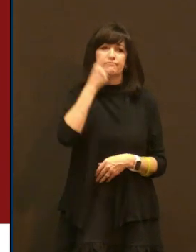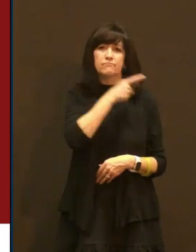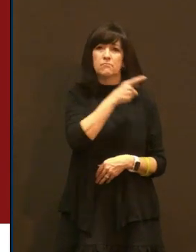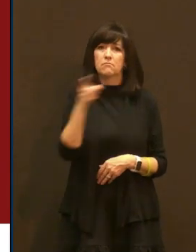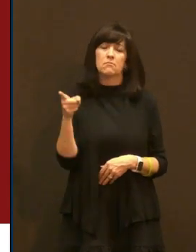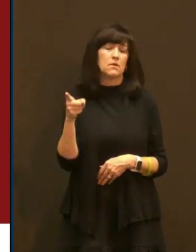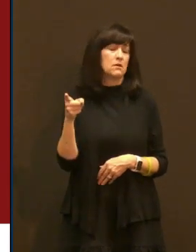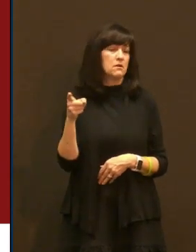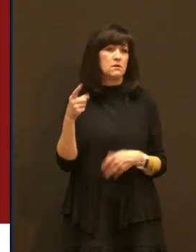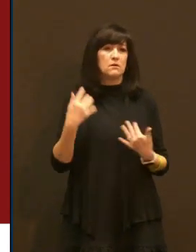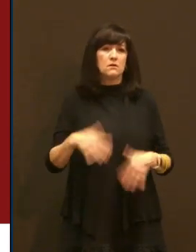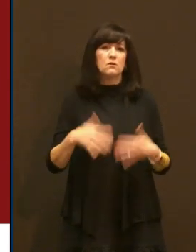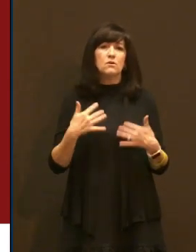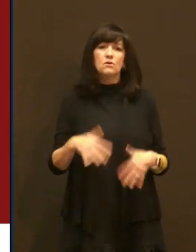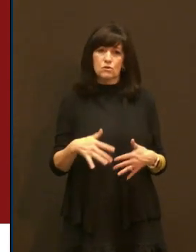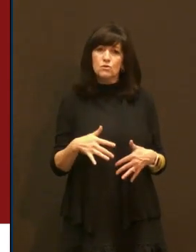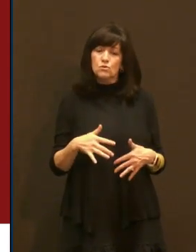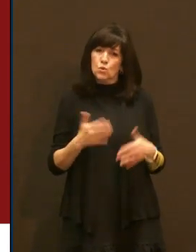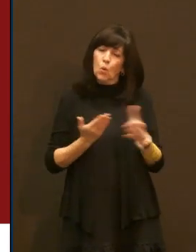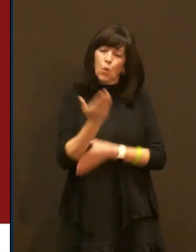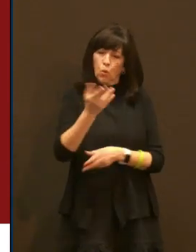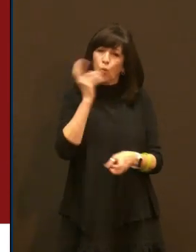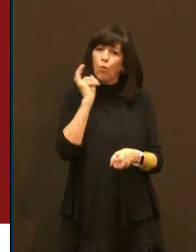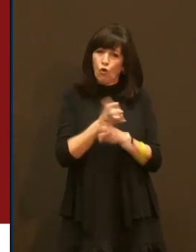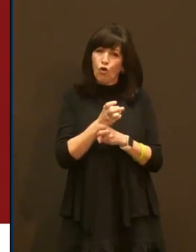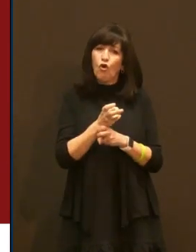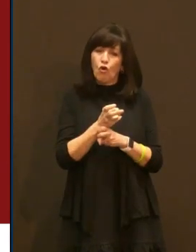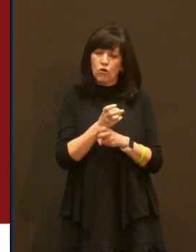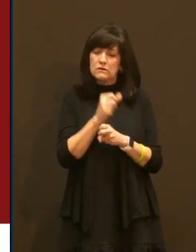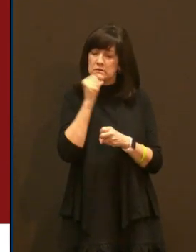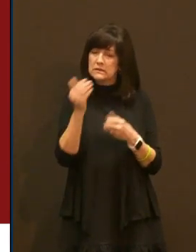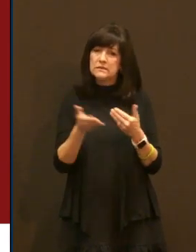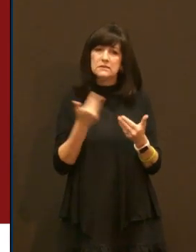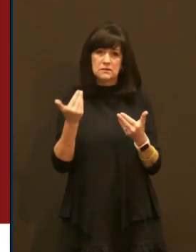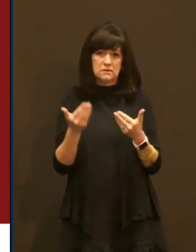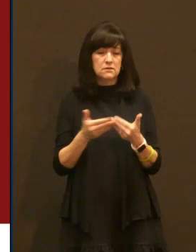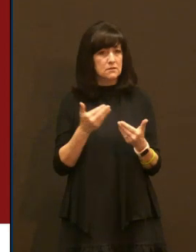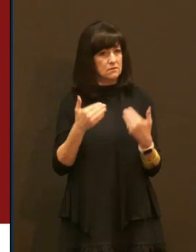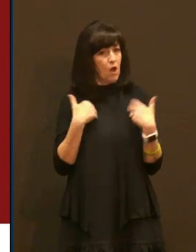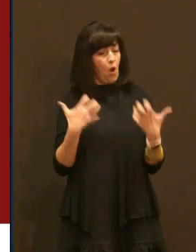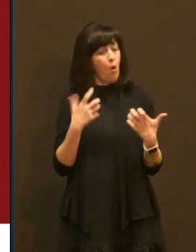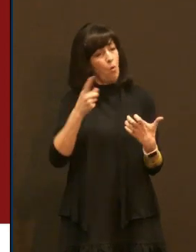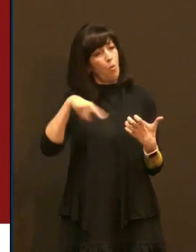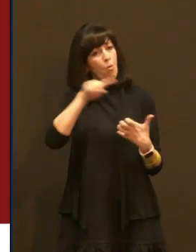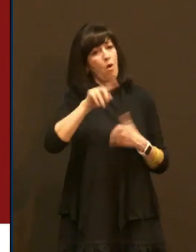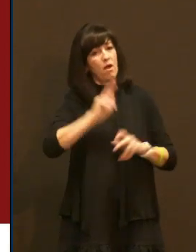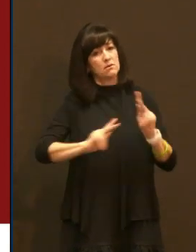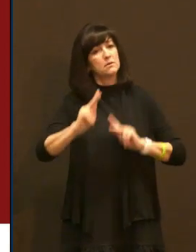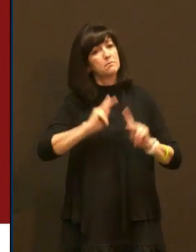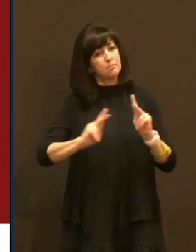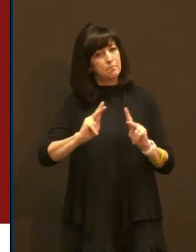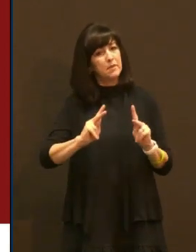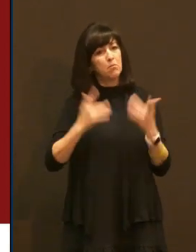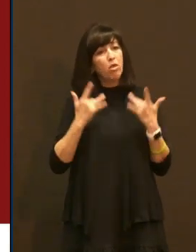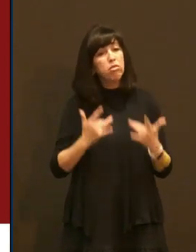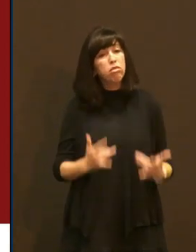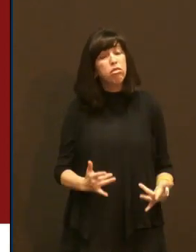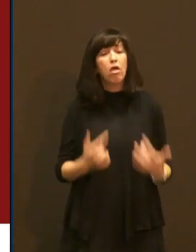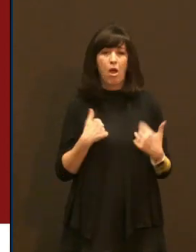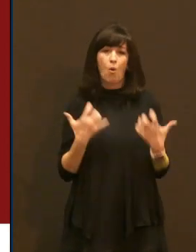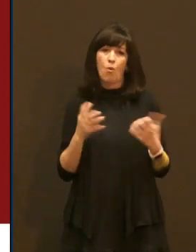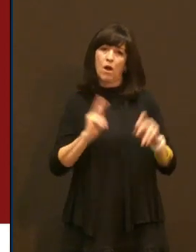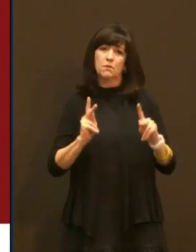be what they are to our communities, just in addition to our quality of life that's almost like no other in combination with